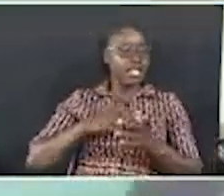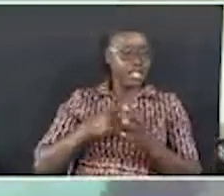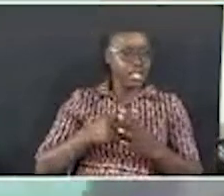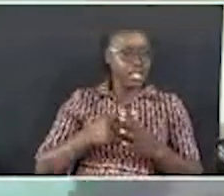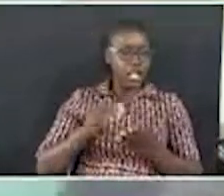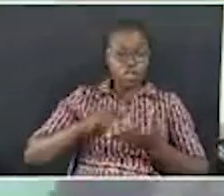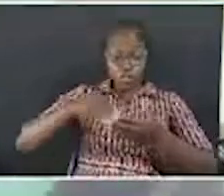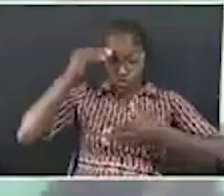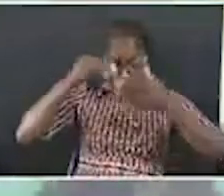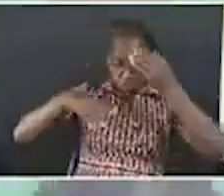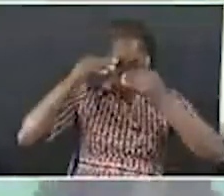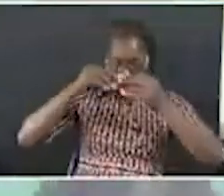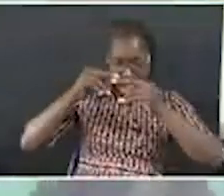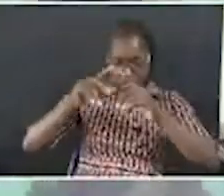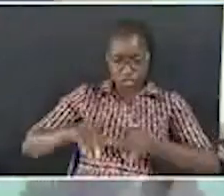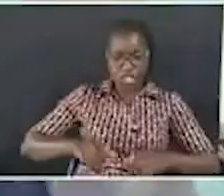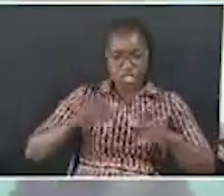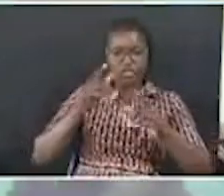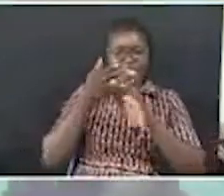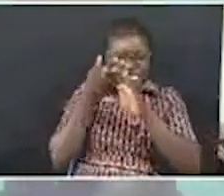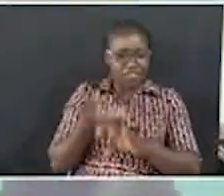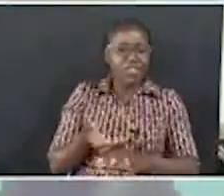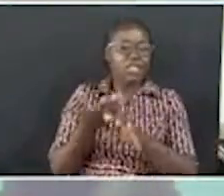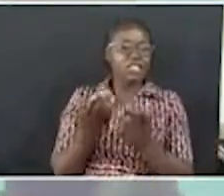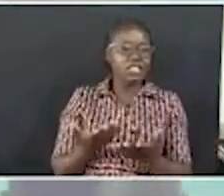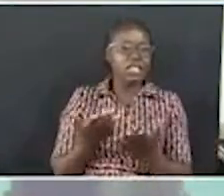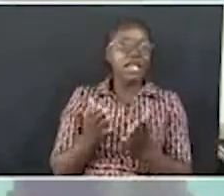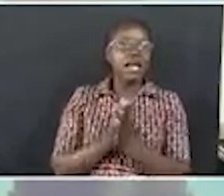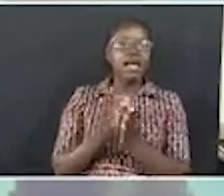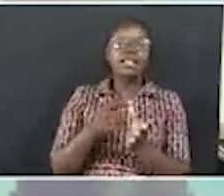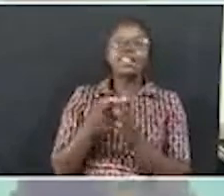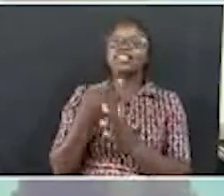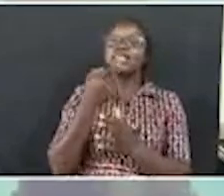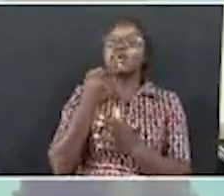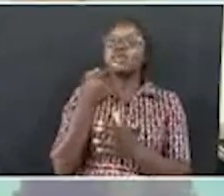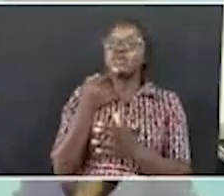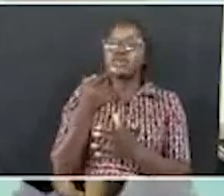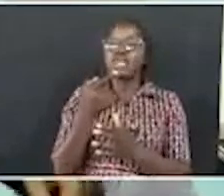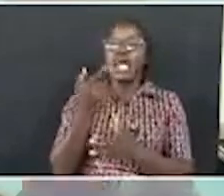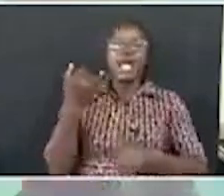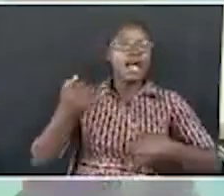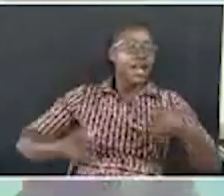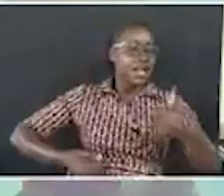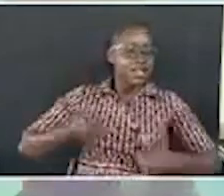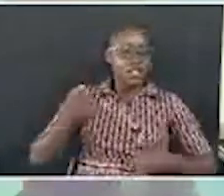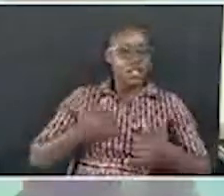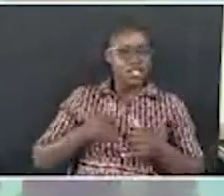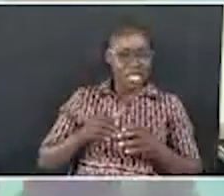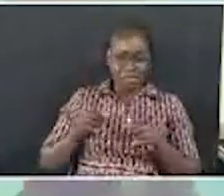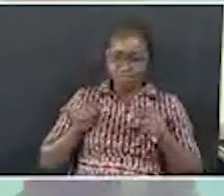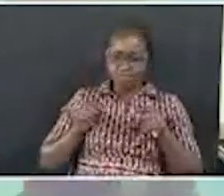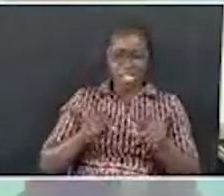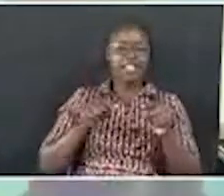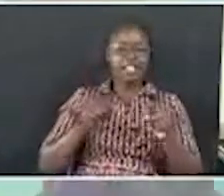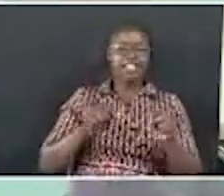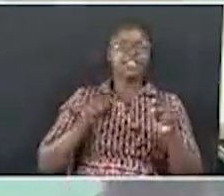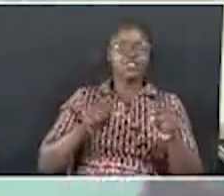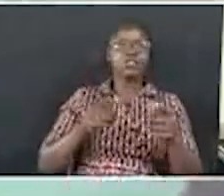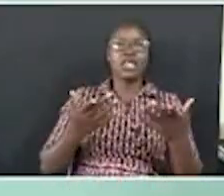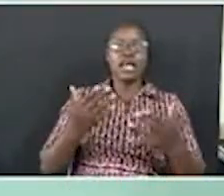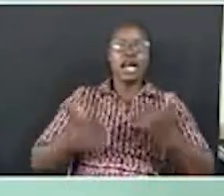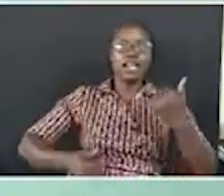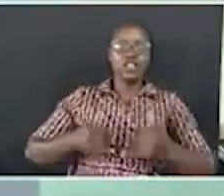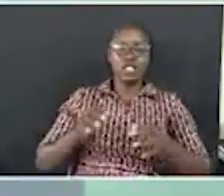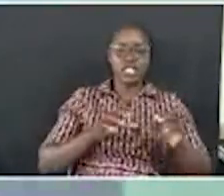you learn to live in difficulty. And now you say, I rejoice in persecution. I rejoice